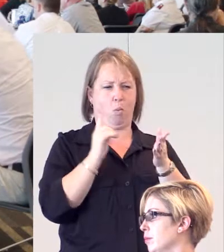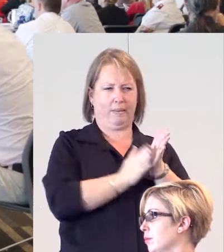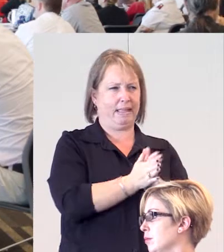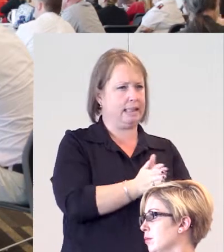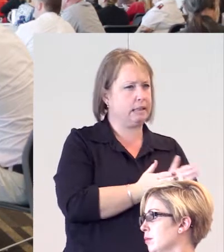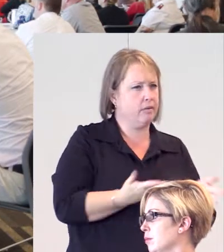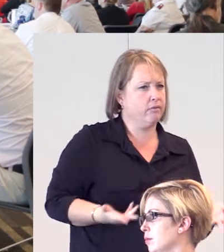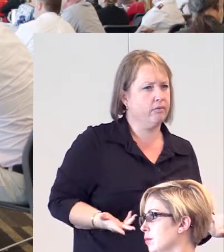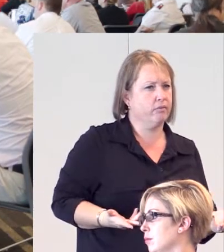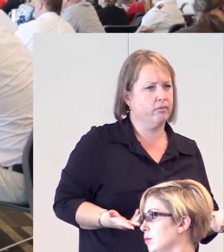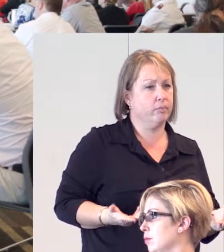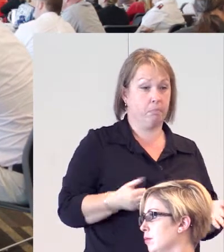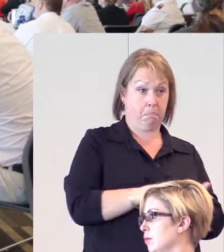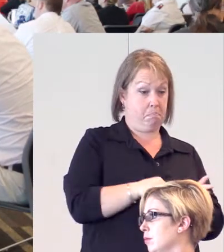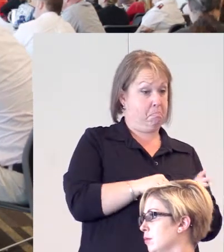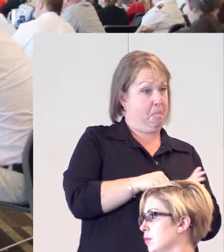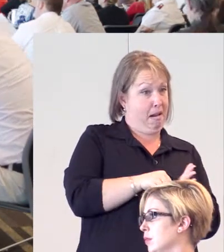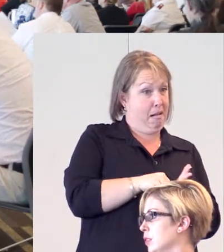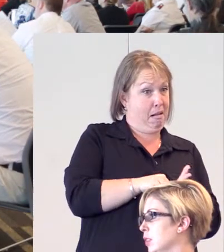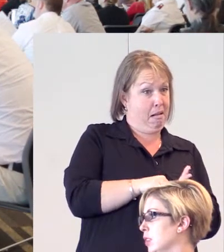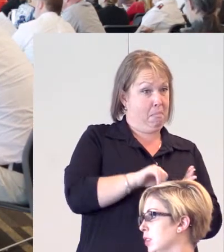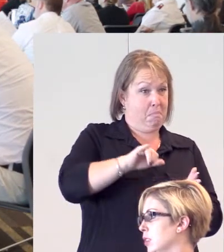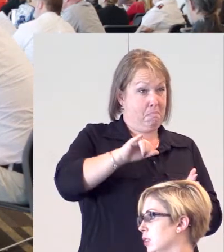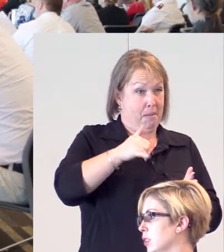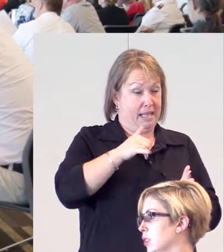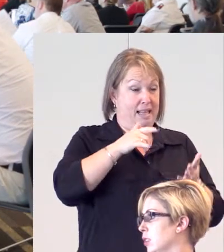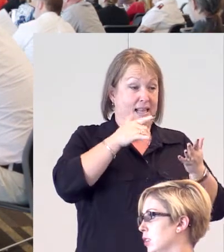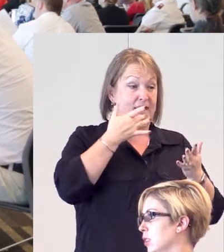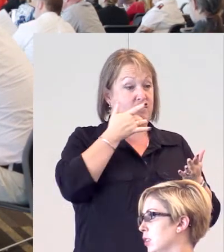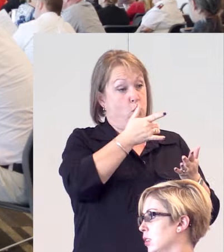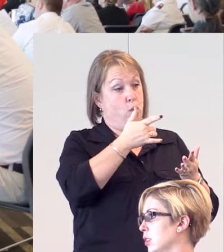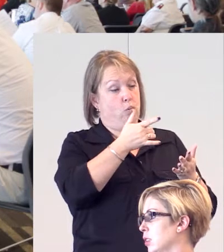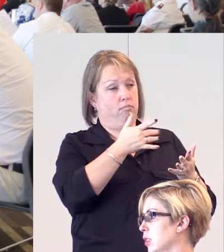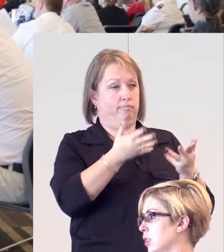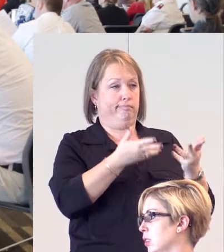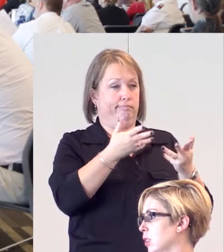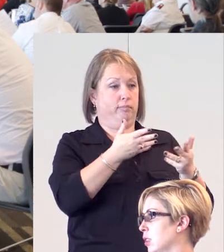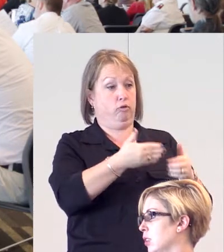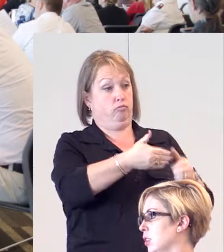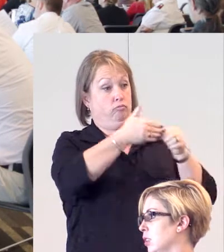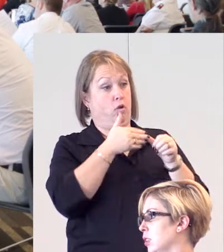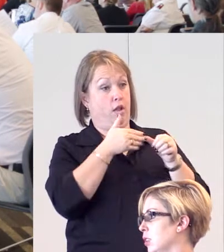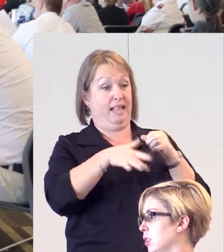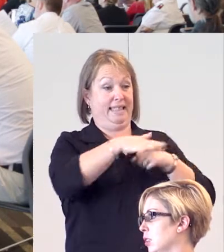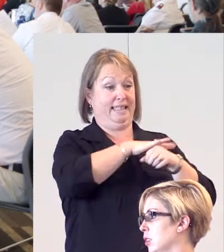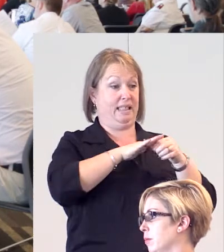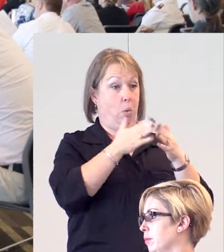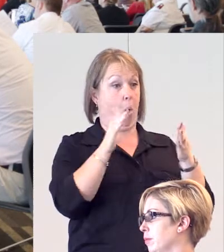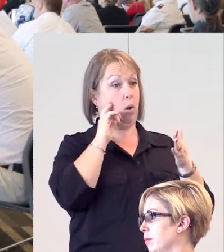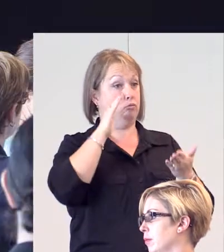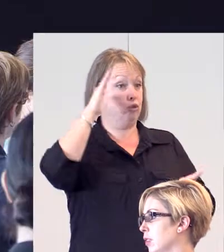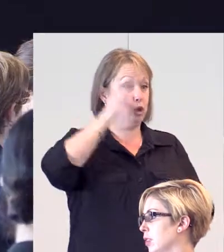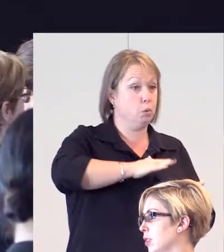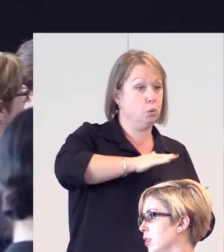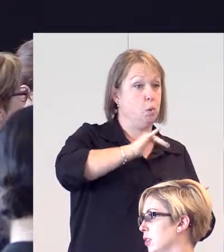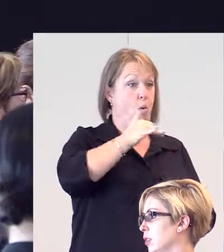it actually a monetary incentive? You get the data back at a sector-wide level at a reduced cost or free,